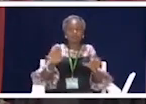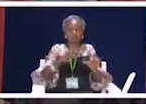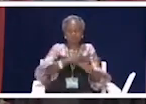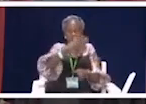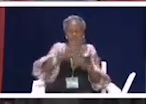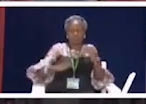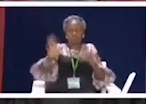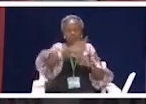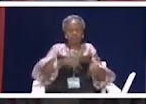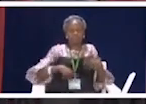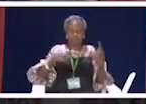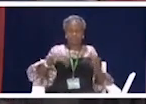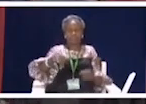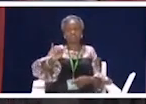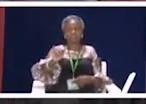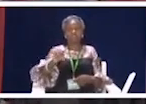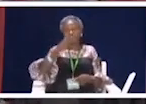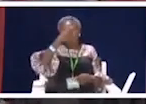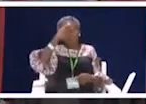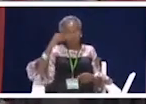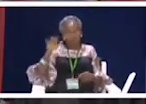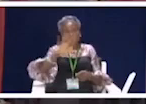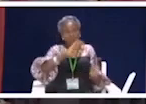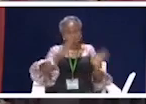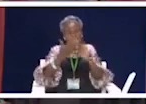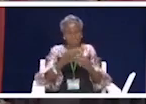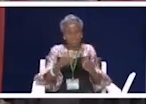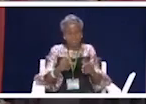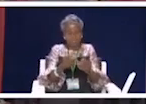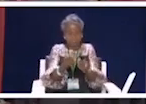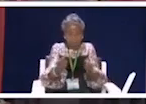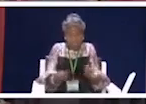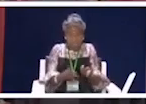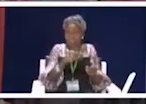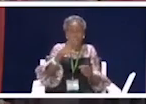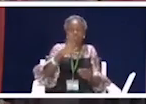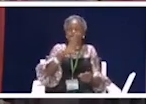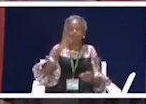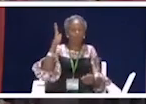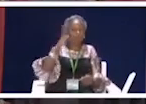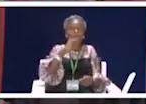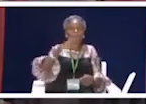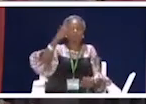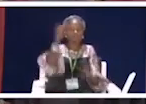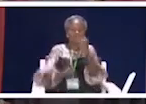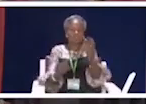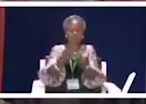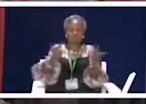yet, because your present location is not going to be your final destination.